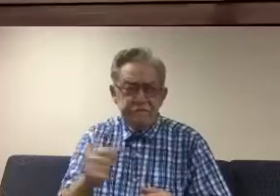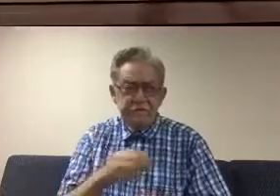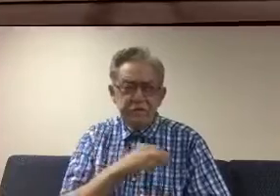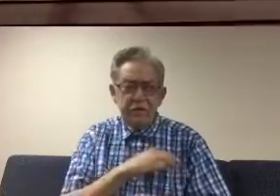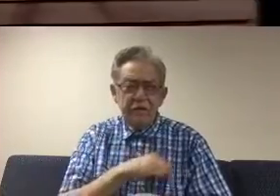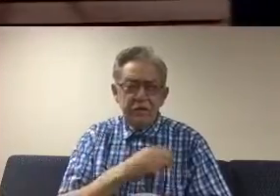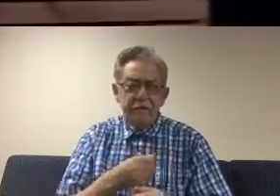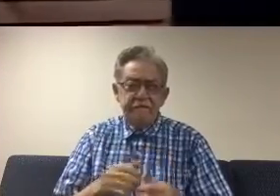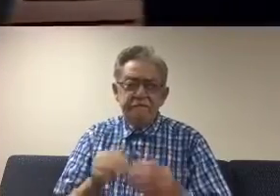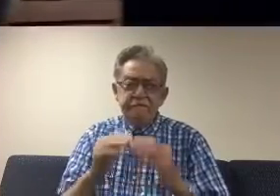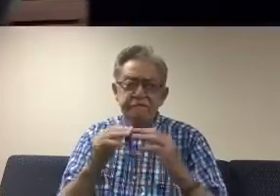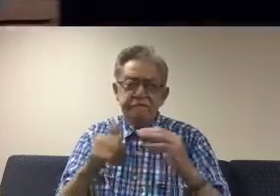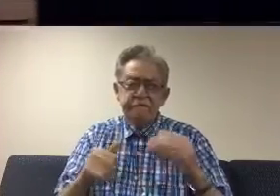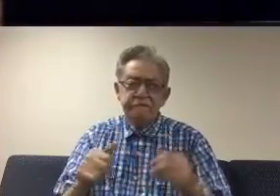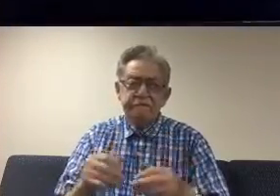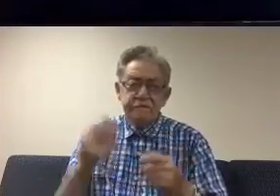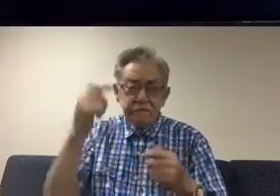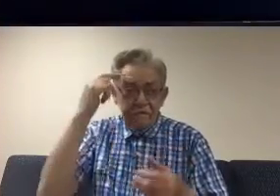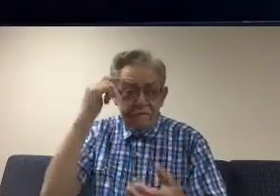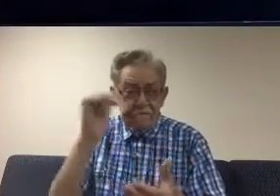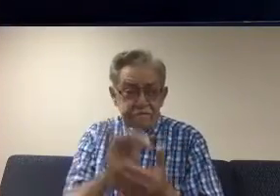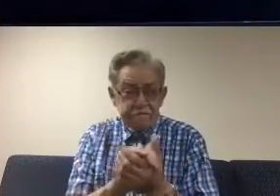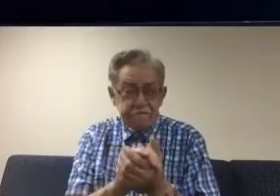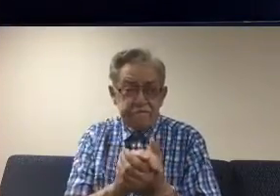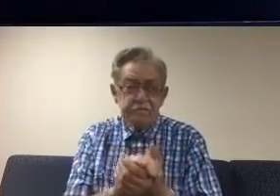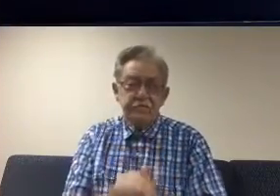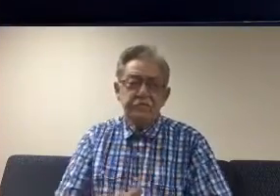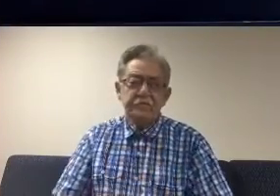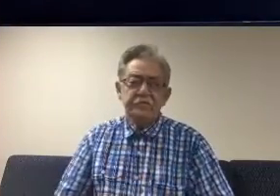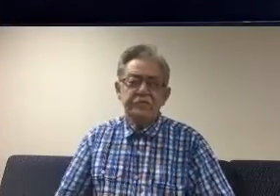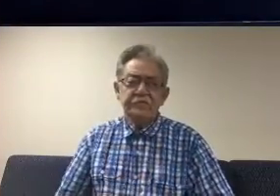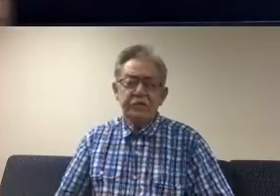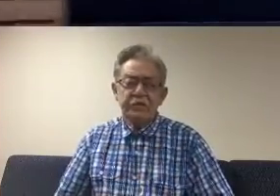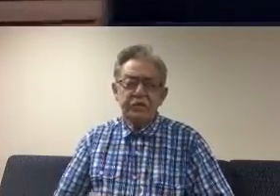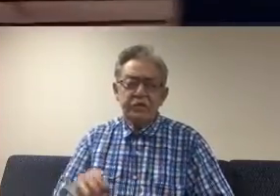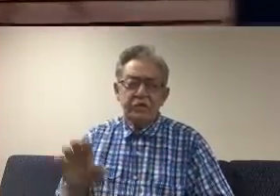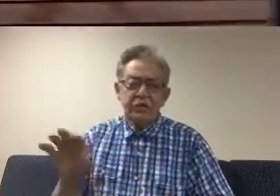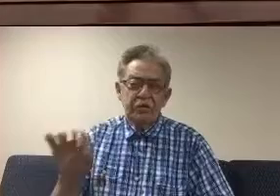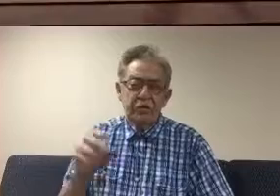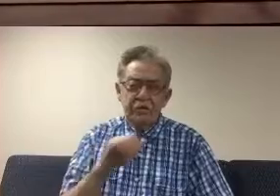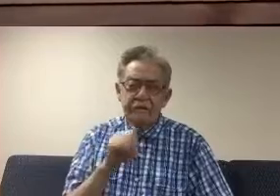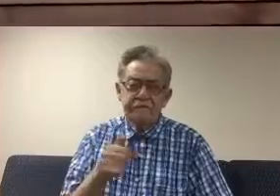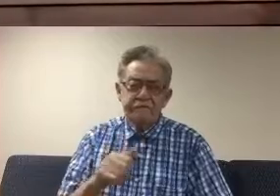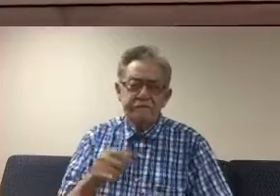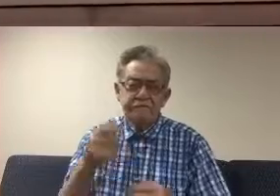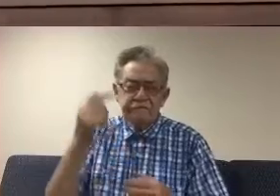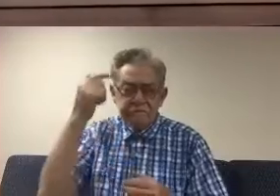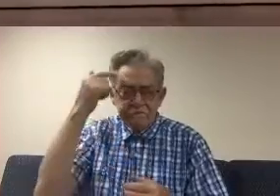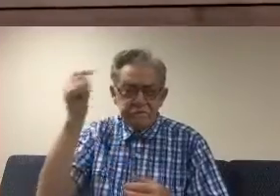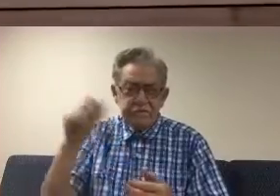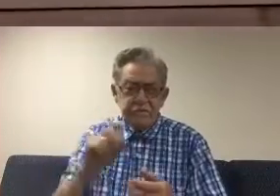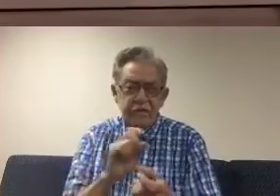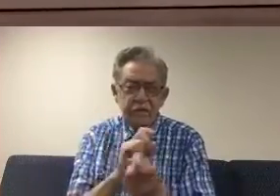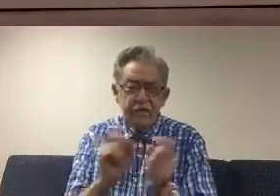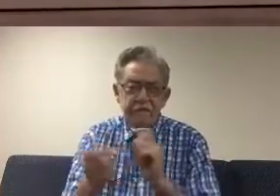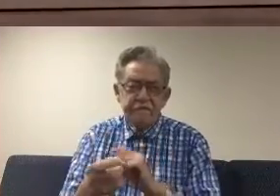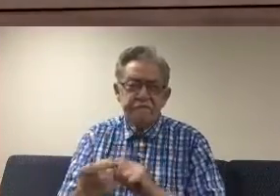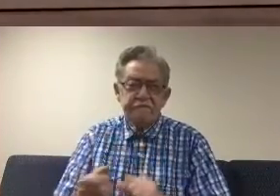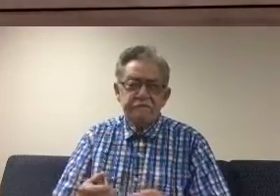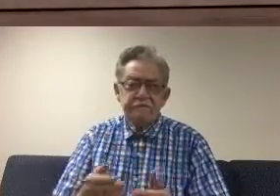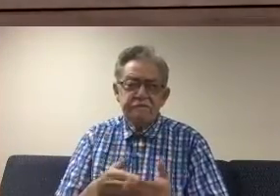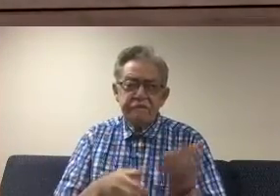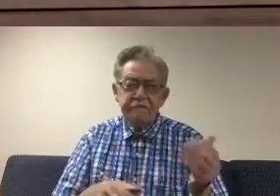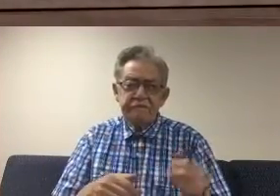issue. People don't want to believe. They choose not to because it means I'm going to have to change my heart. I'm going to have